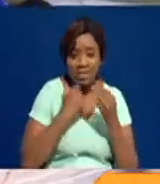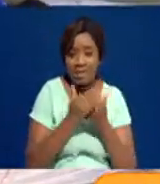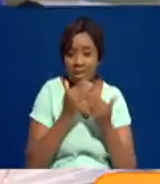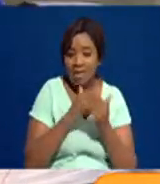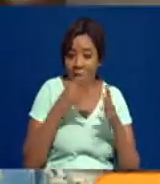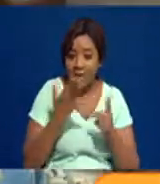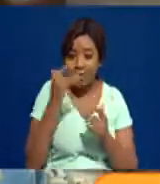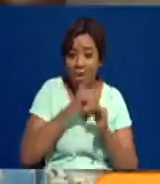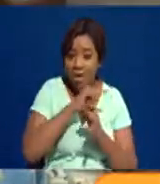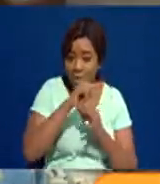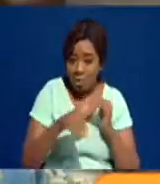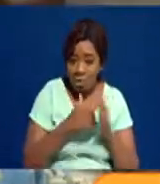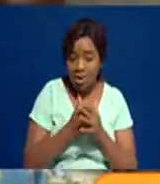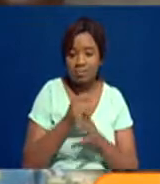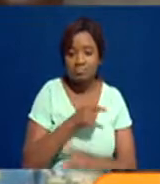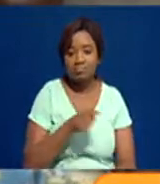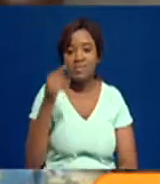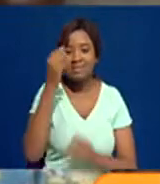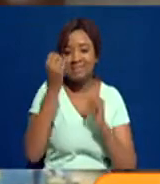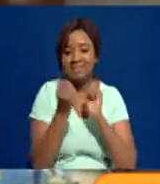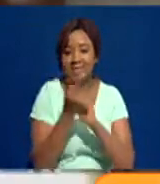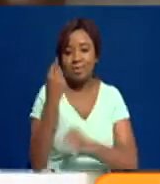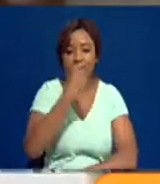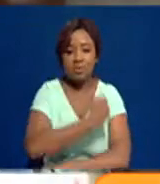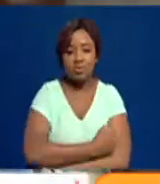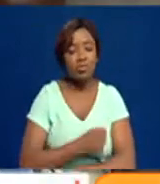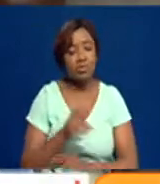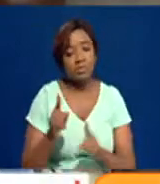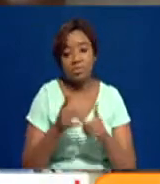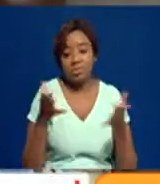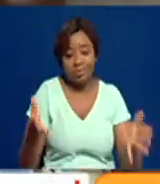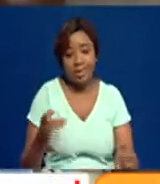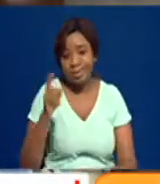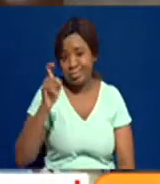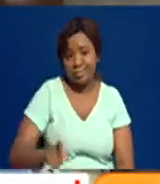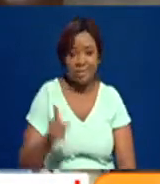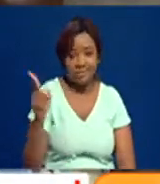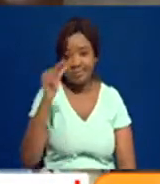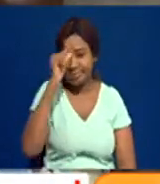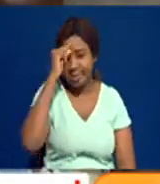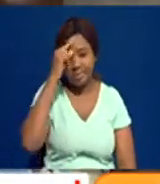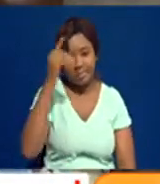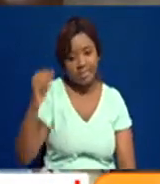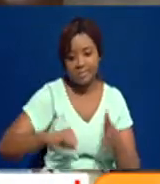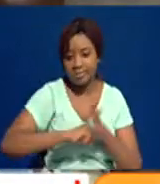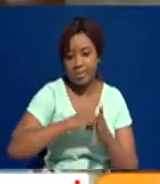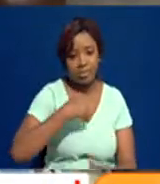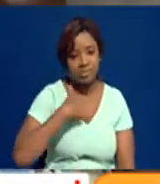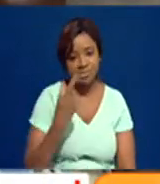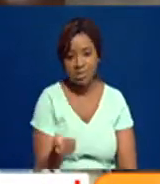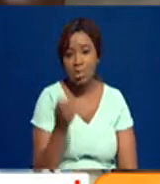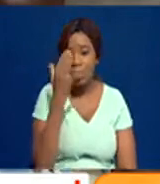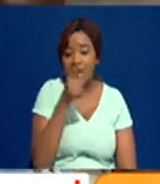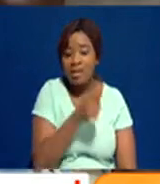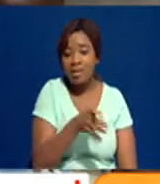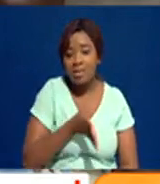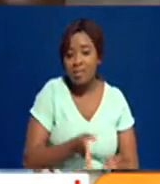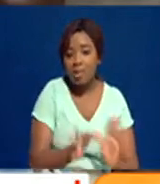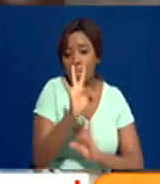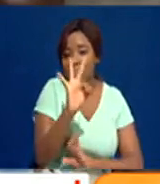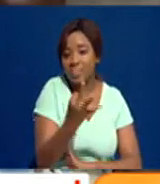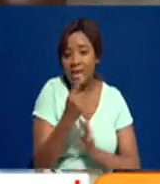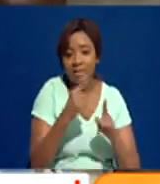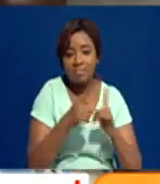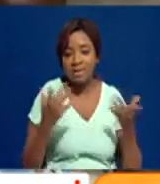secondary school. Kwa sasa, itabidi sasa serikali pia inisaidie kidogo, juu is the third born and